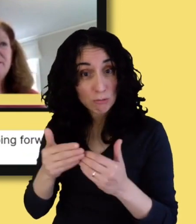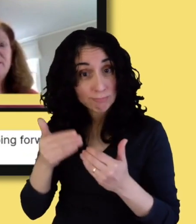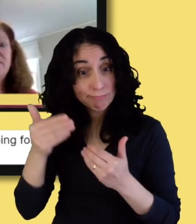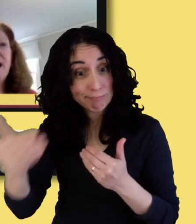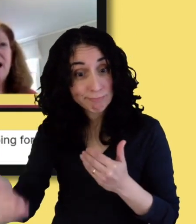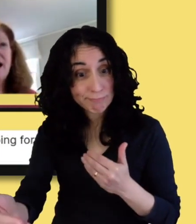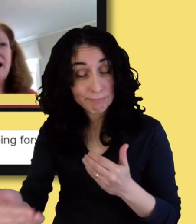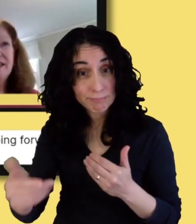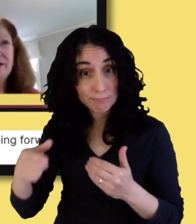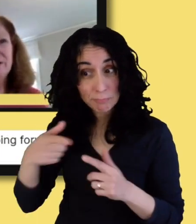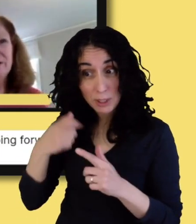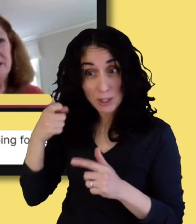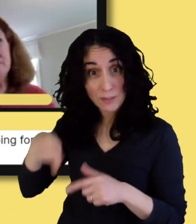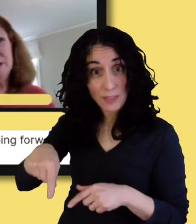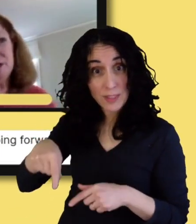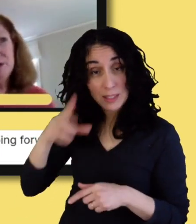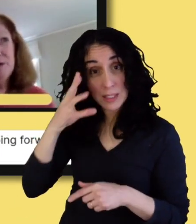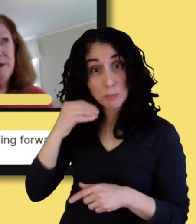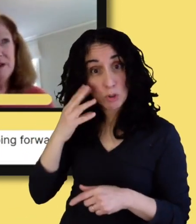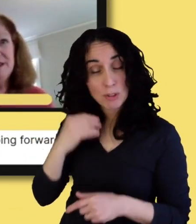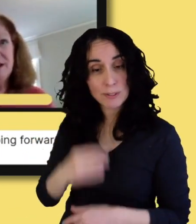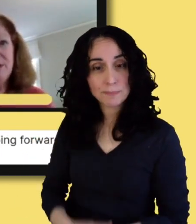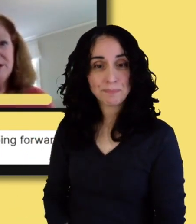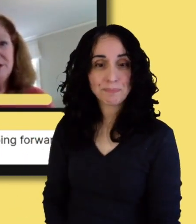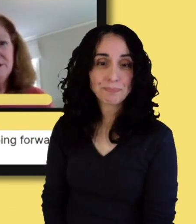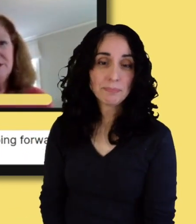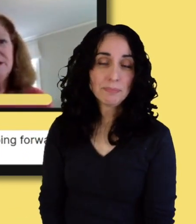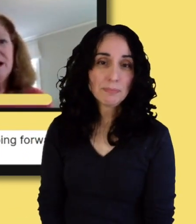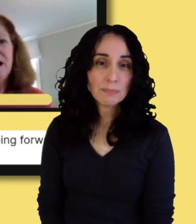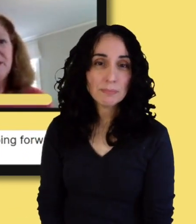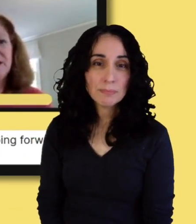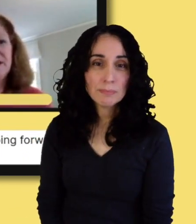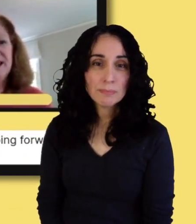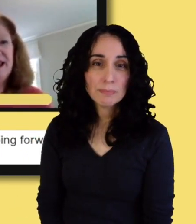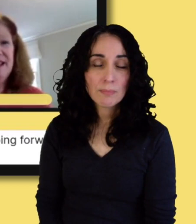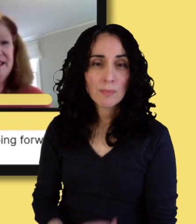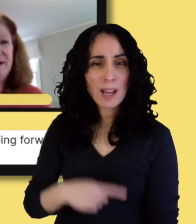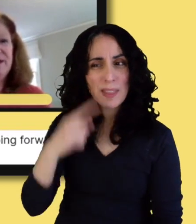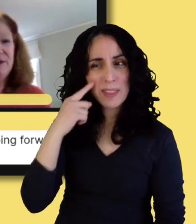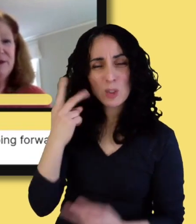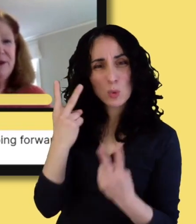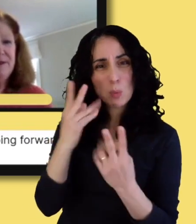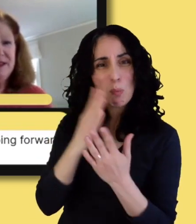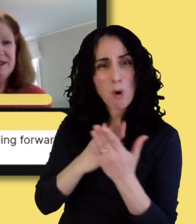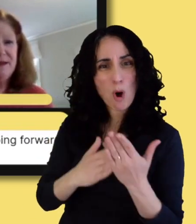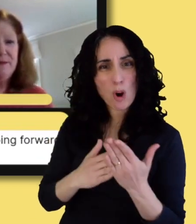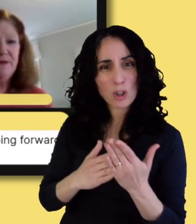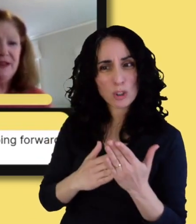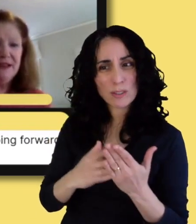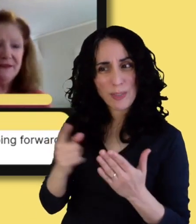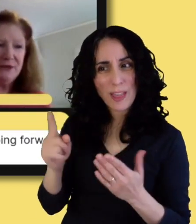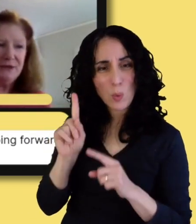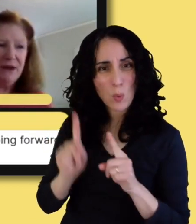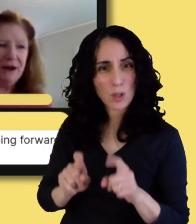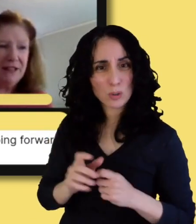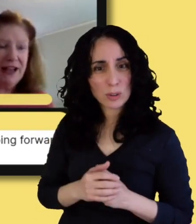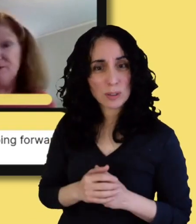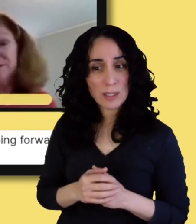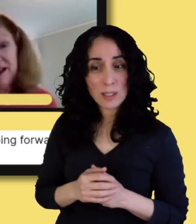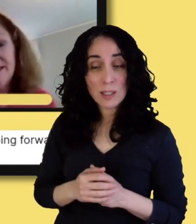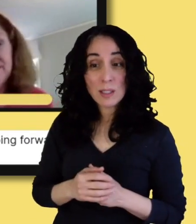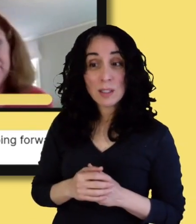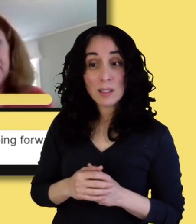You know what? I think there's really two parts to that question. Are we going to take anything that we've learned from this and move it into